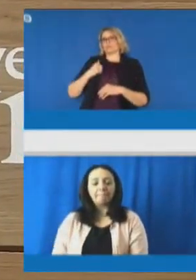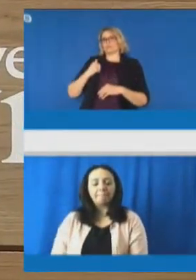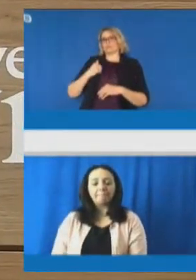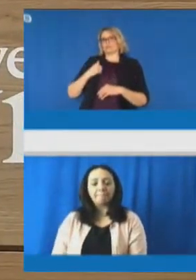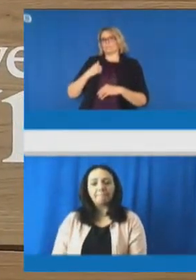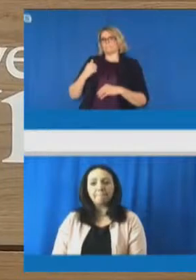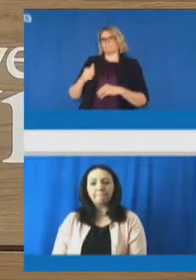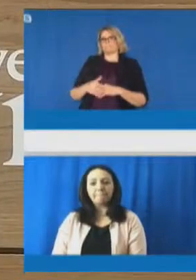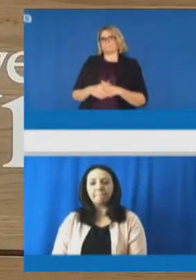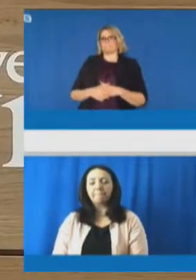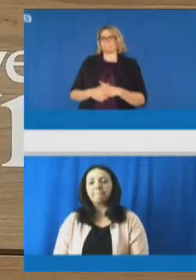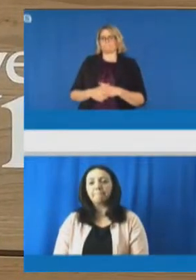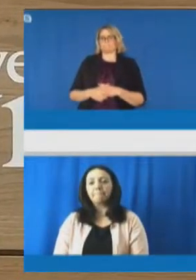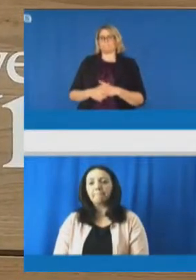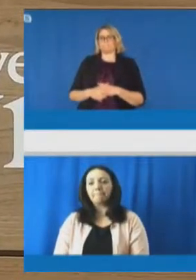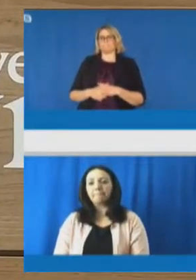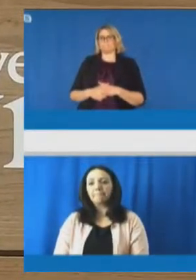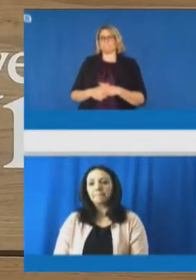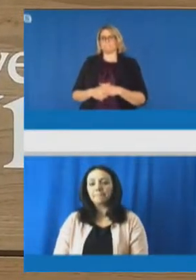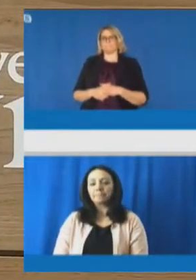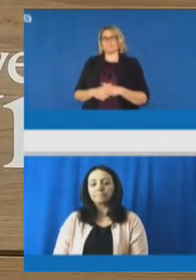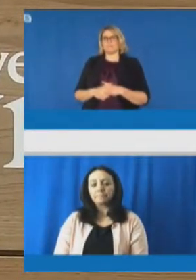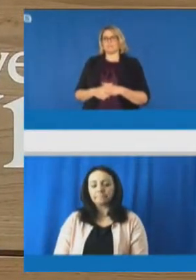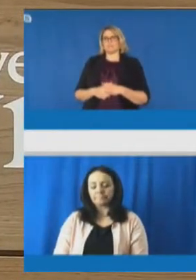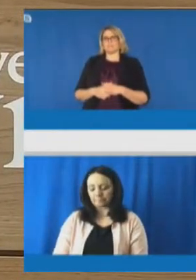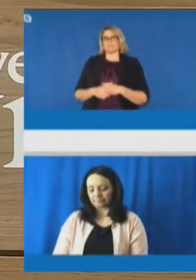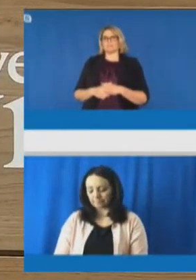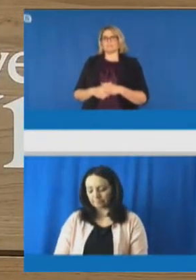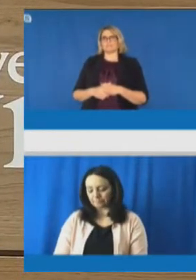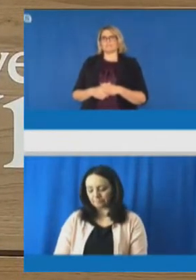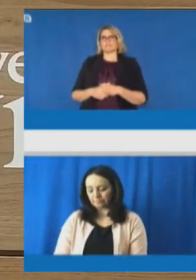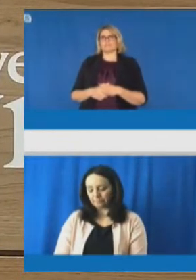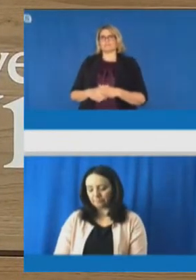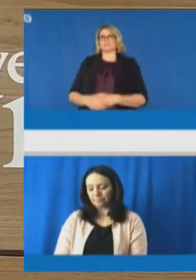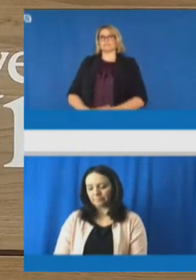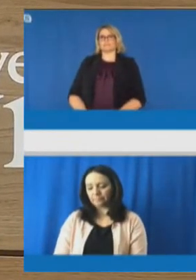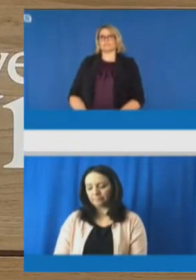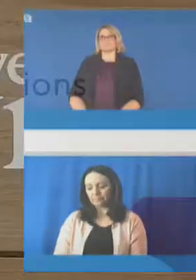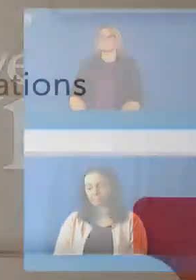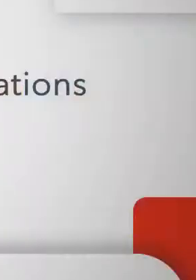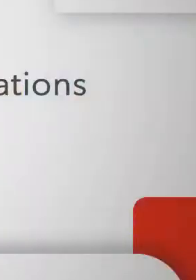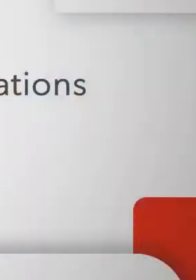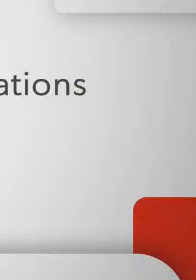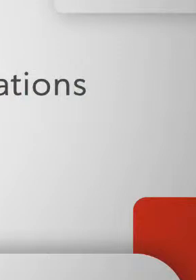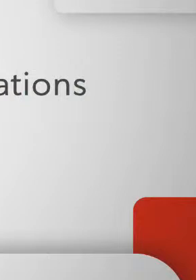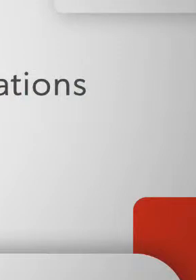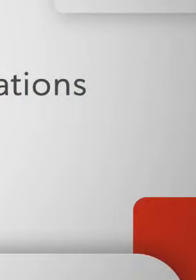update. Voilà la fin de notre mise à jour. Merci beaucoup et bonne fin de semaine.